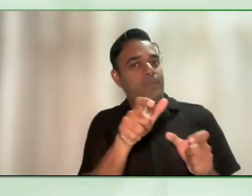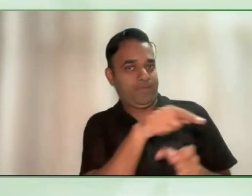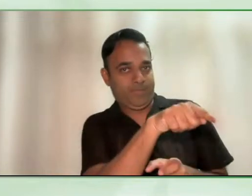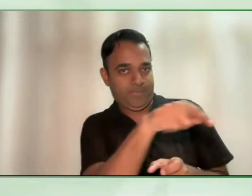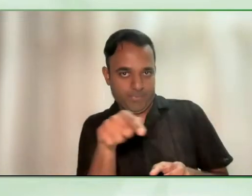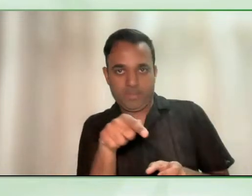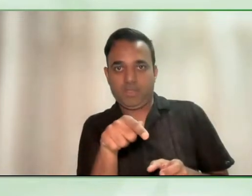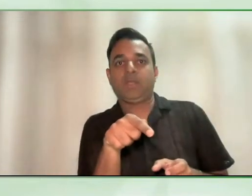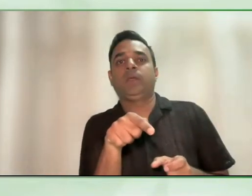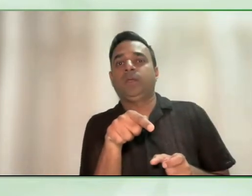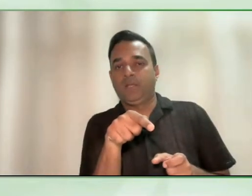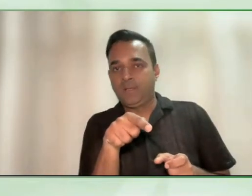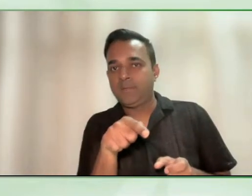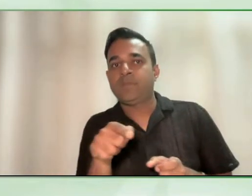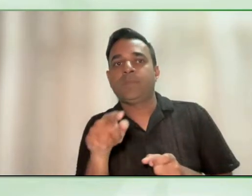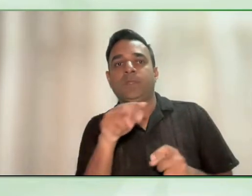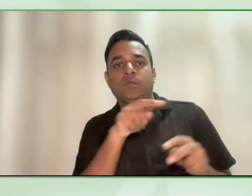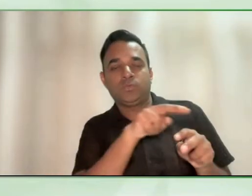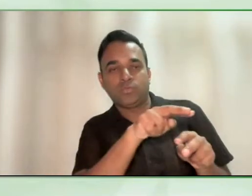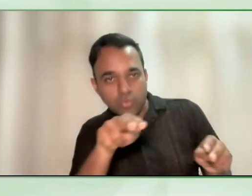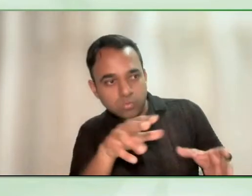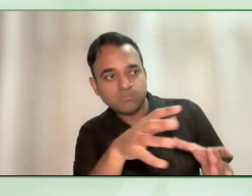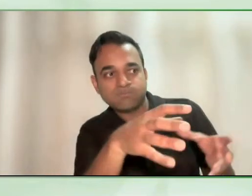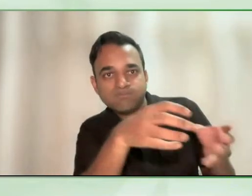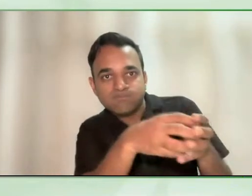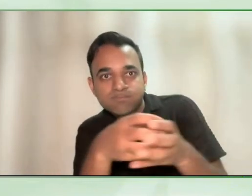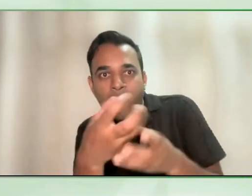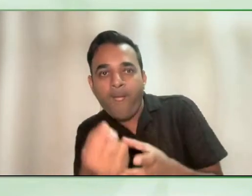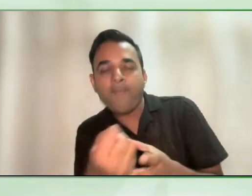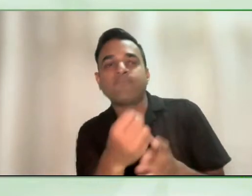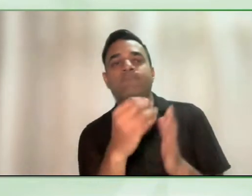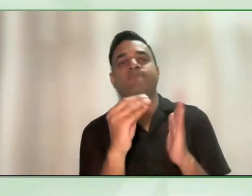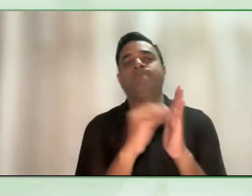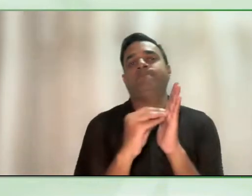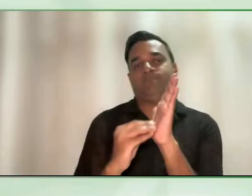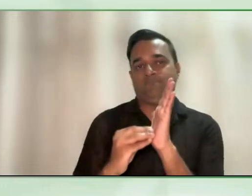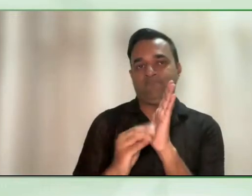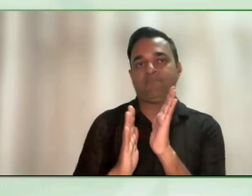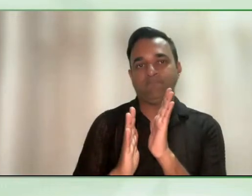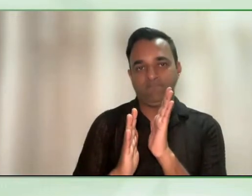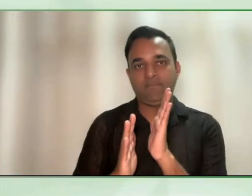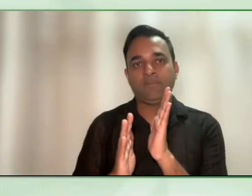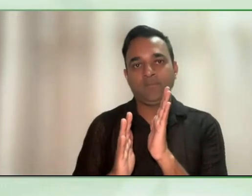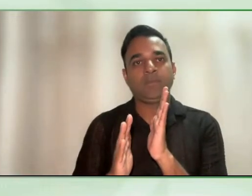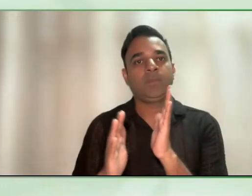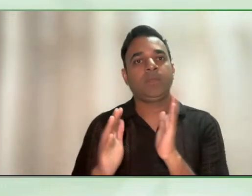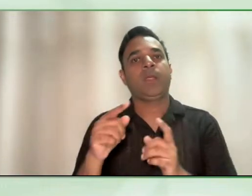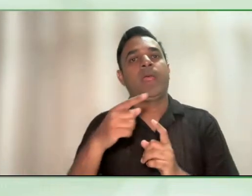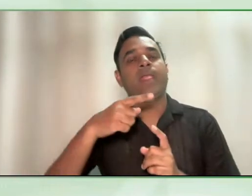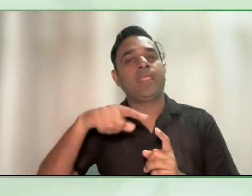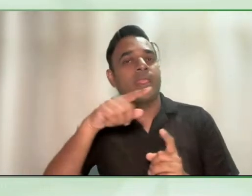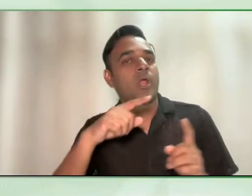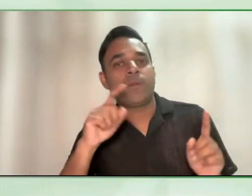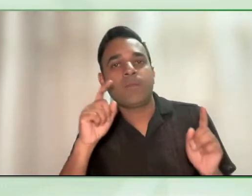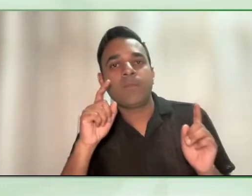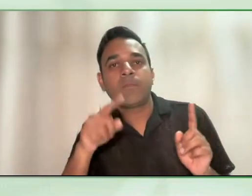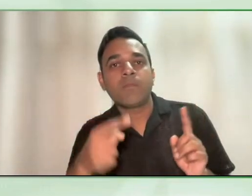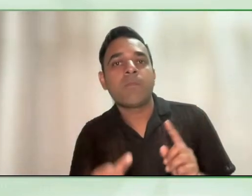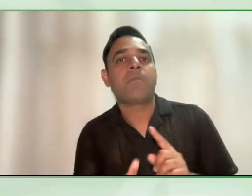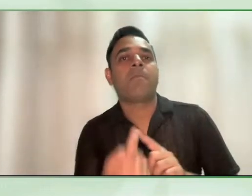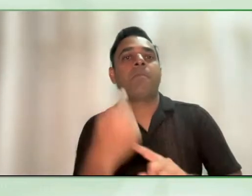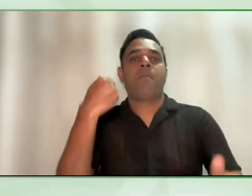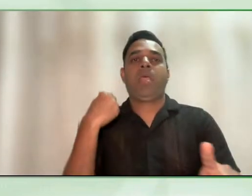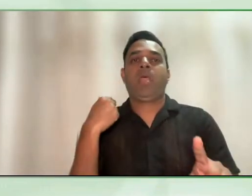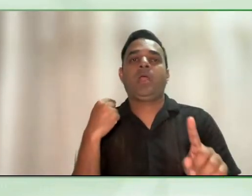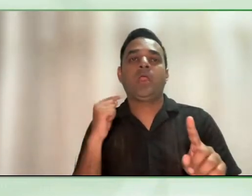beings is our intelligence and our desire to innovate and be creative. So a solution that's been out there for